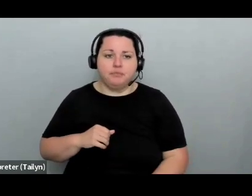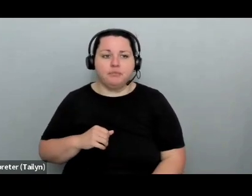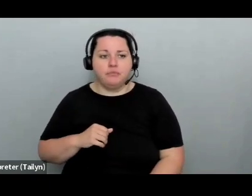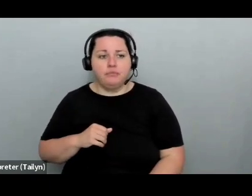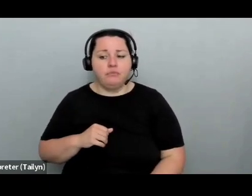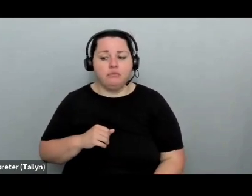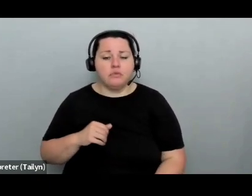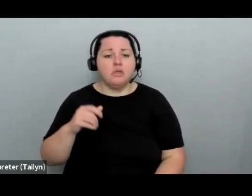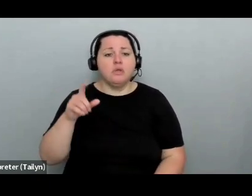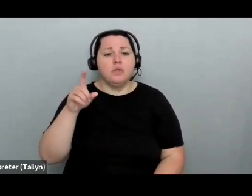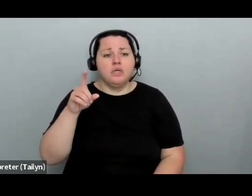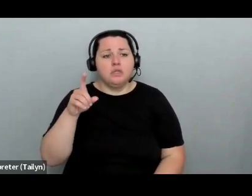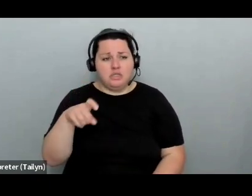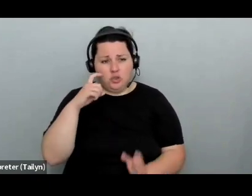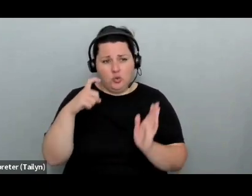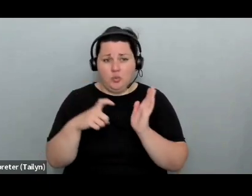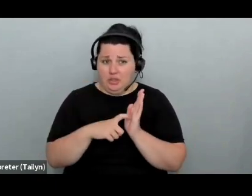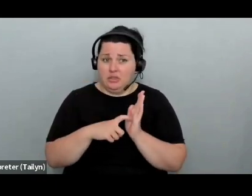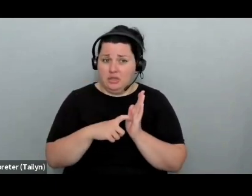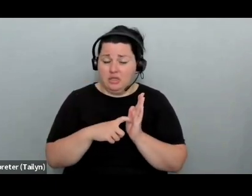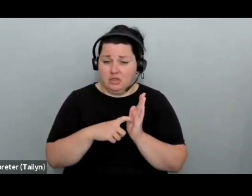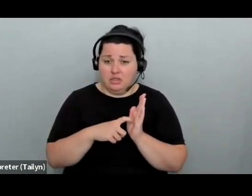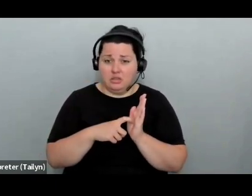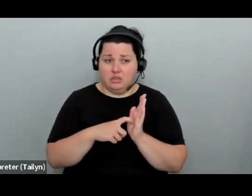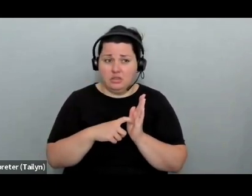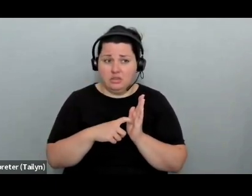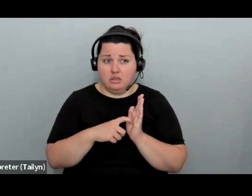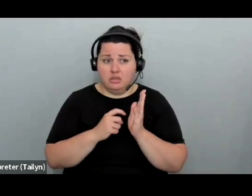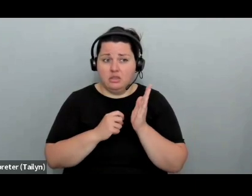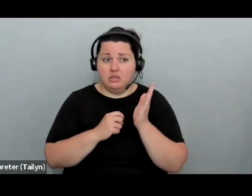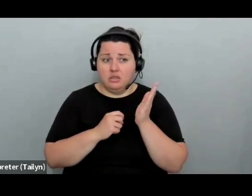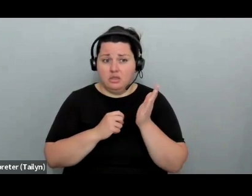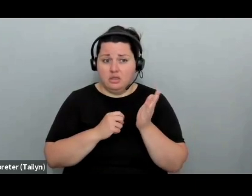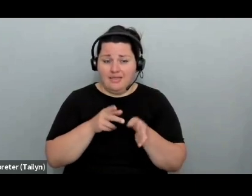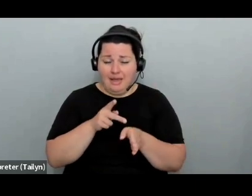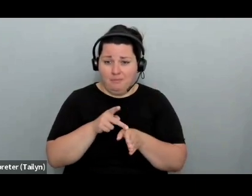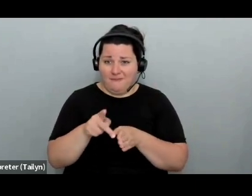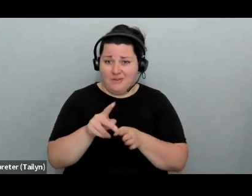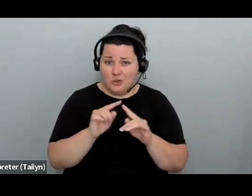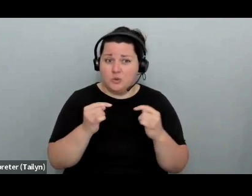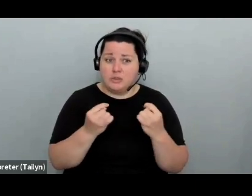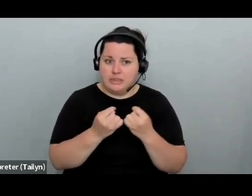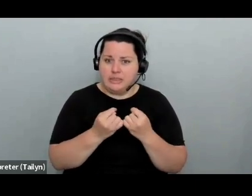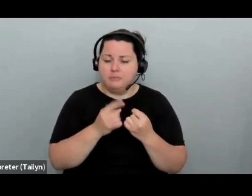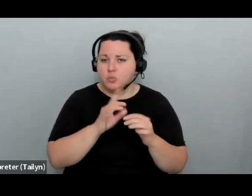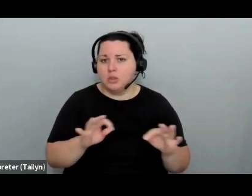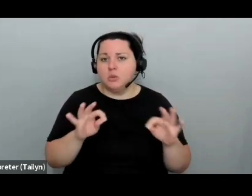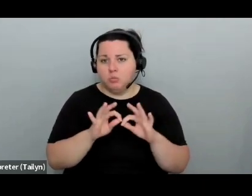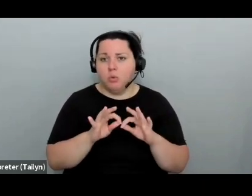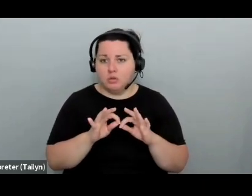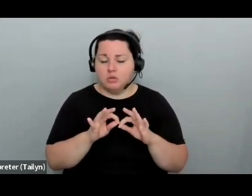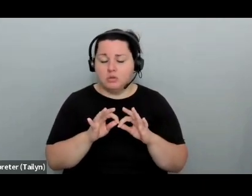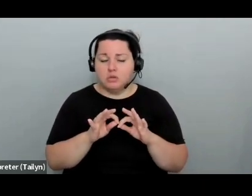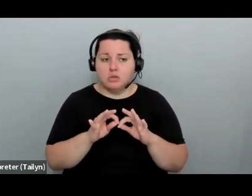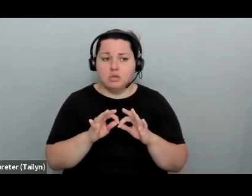And we also need to recognize the importance of the professional team and of kind of this larger cycle of